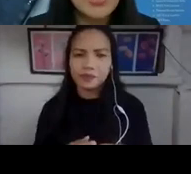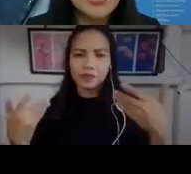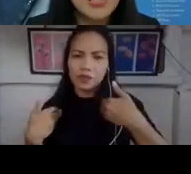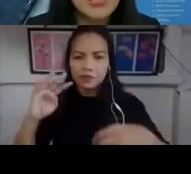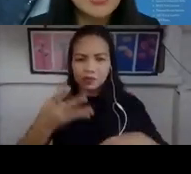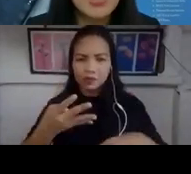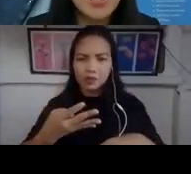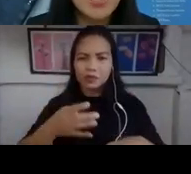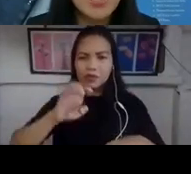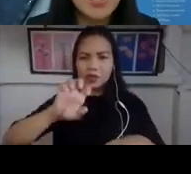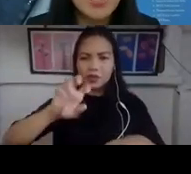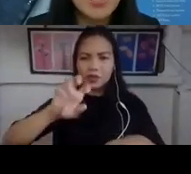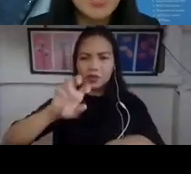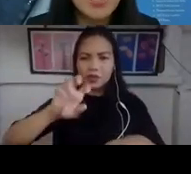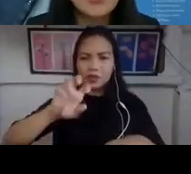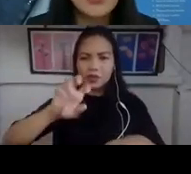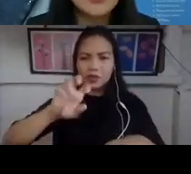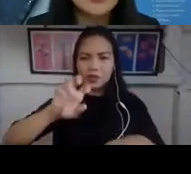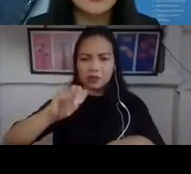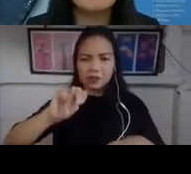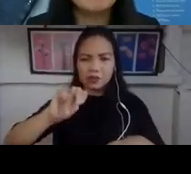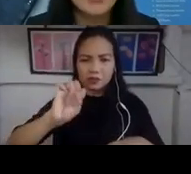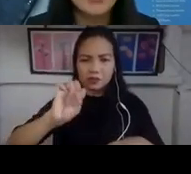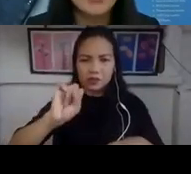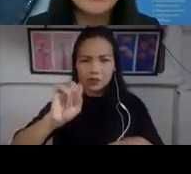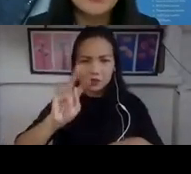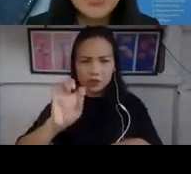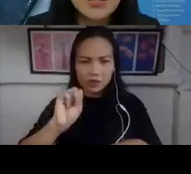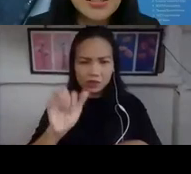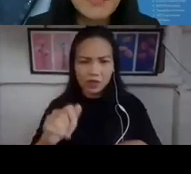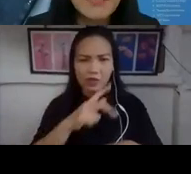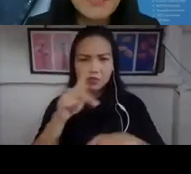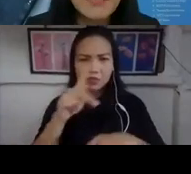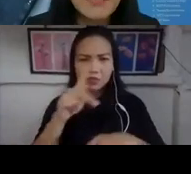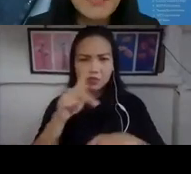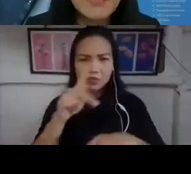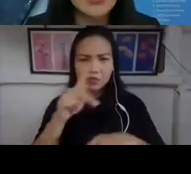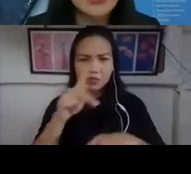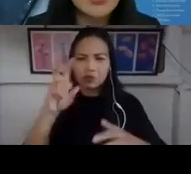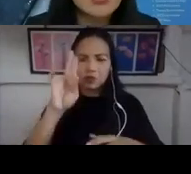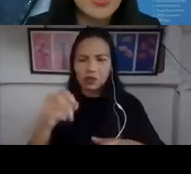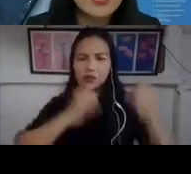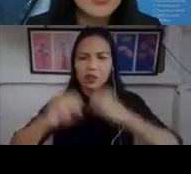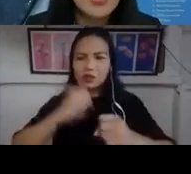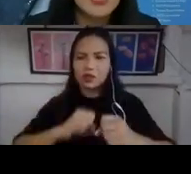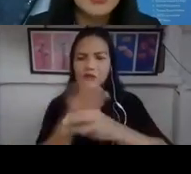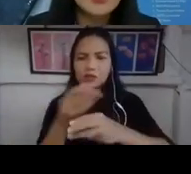in Science and Mathematics for e-learning. So we will encourage everyone to also join this